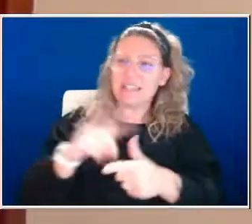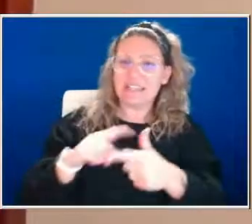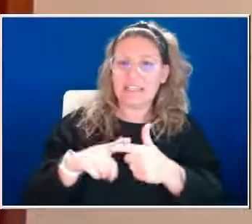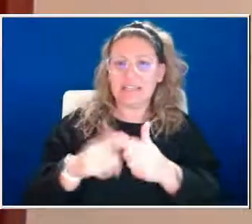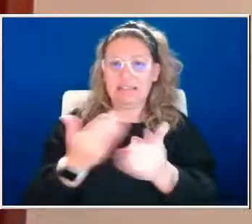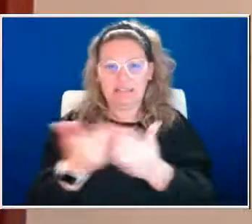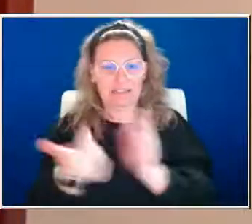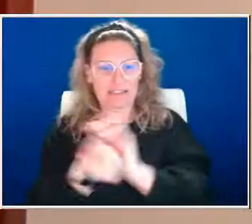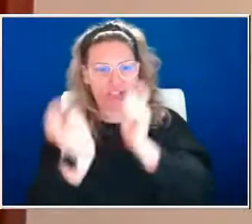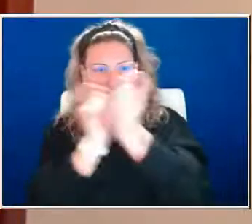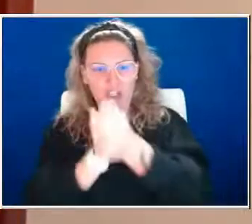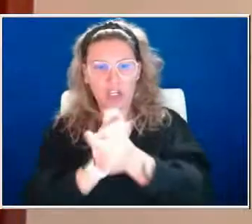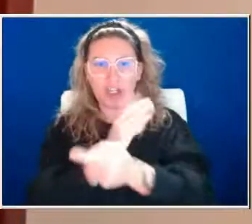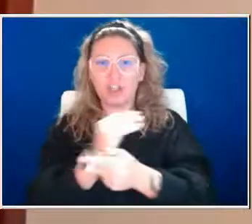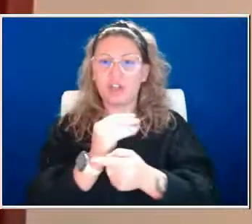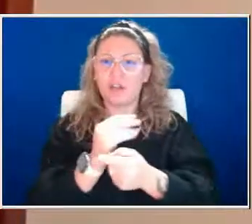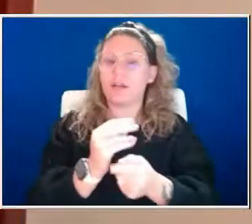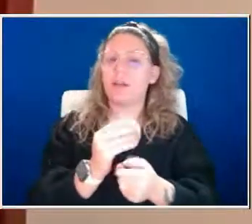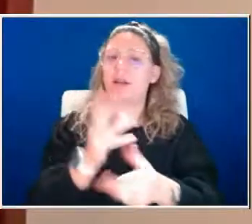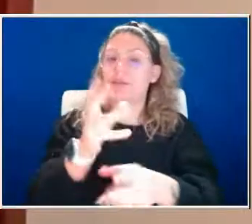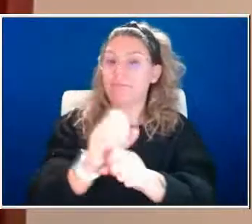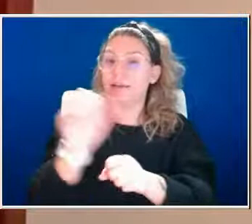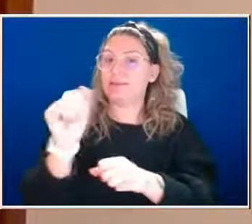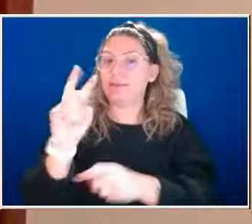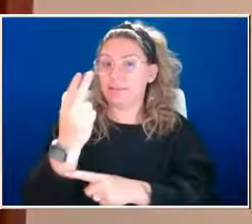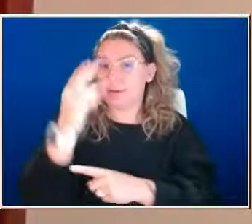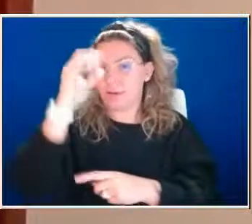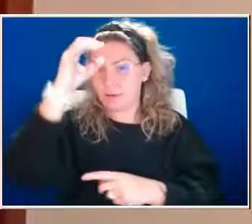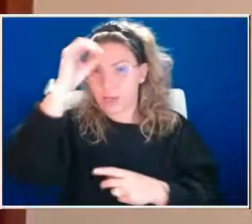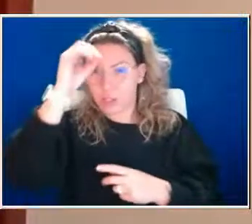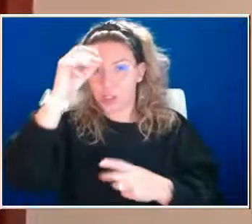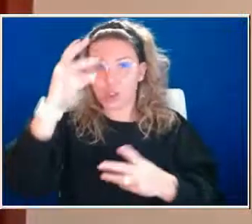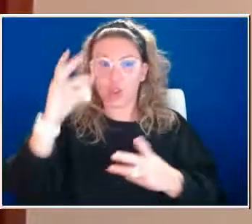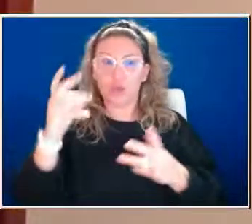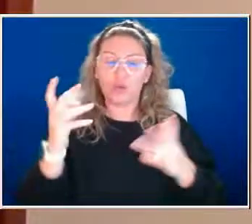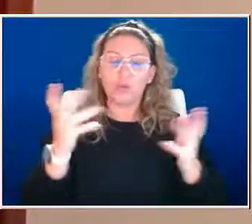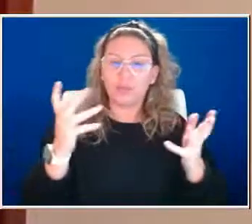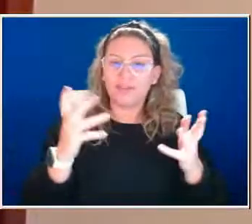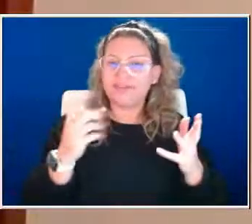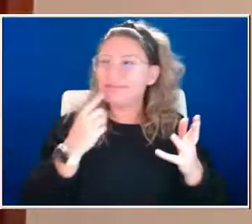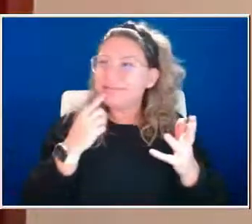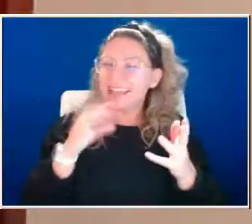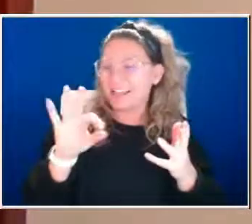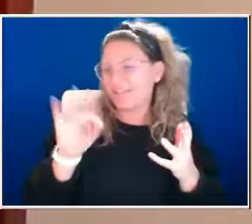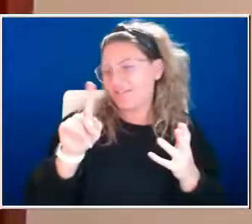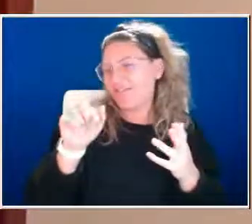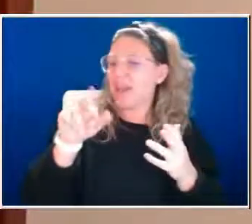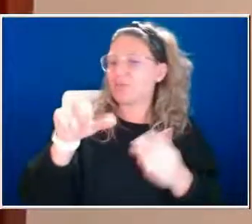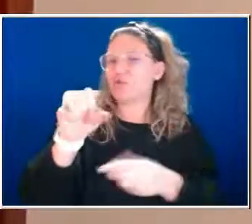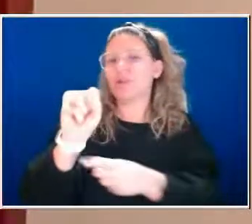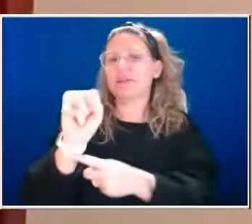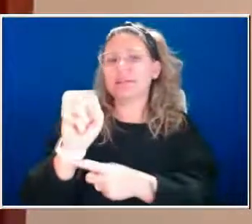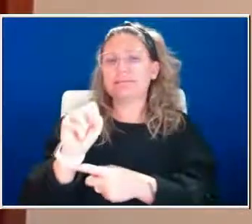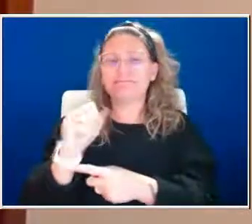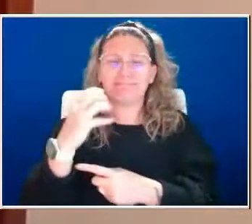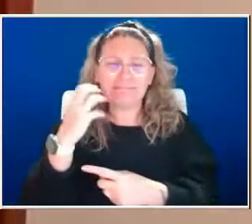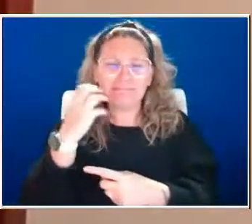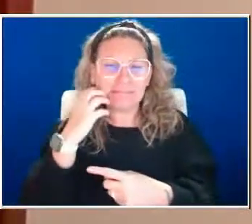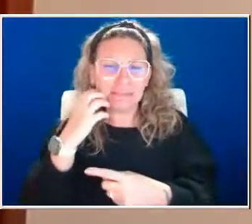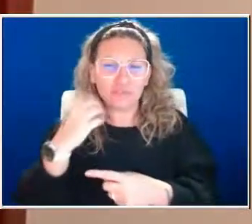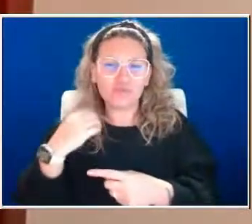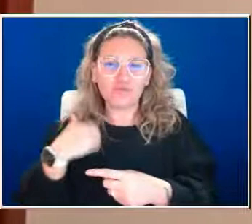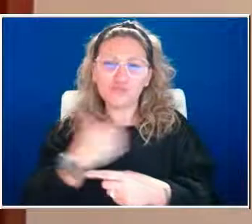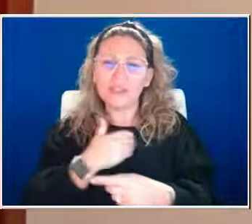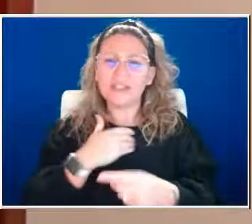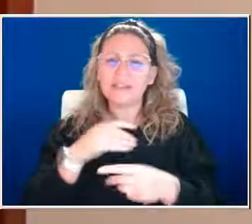sought another opinion who said it was just fibrous, dense breast tissue, and it